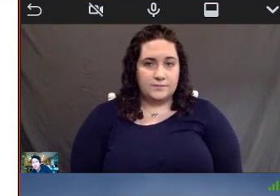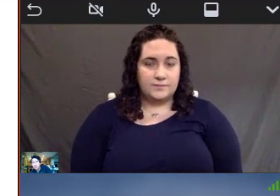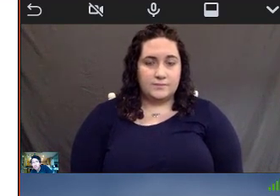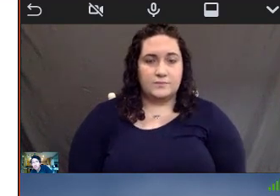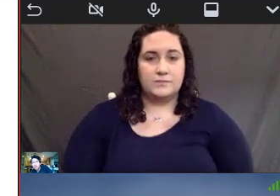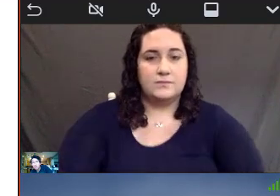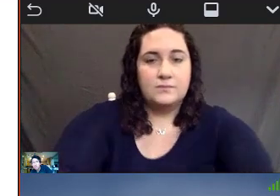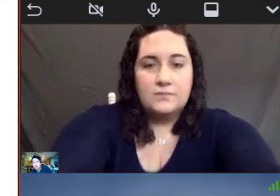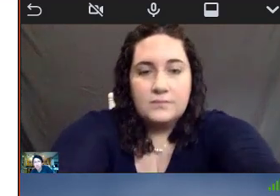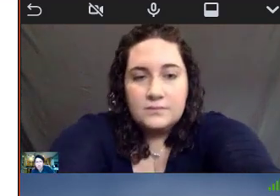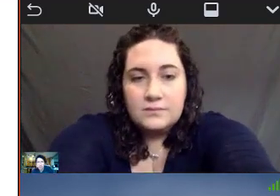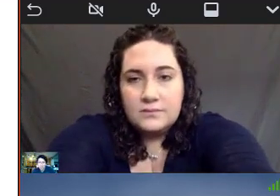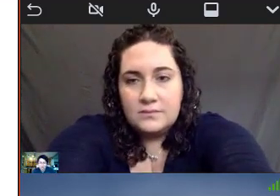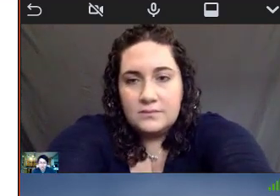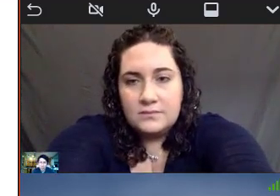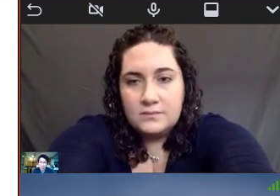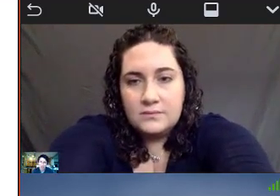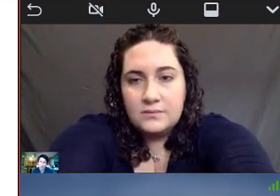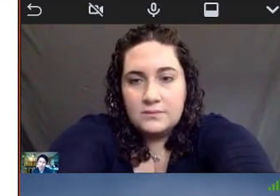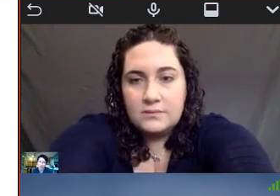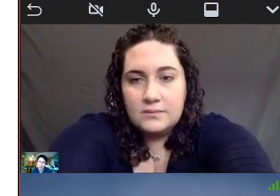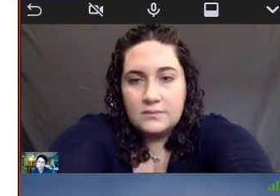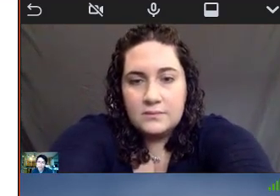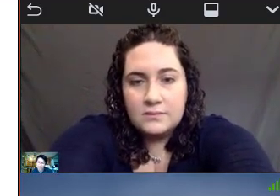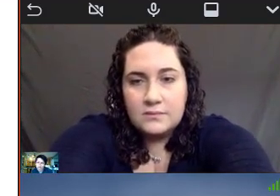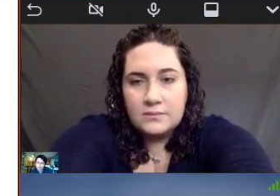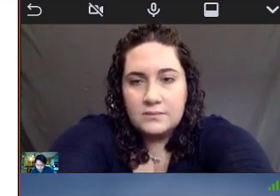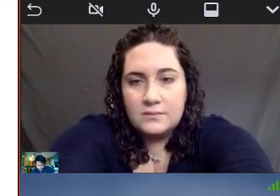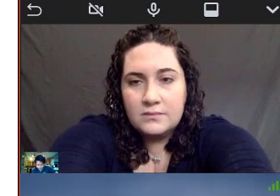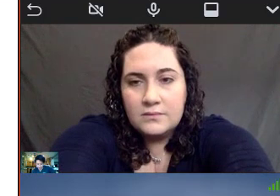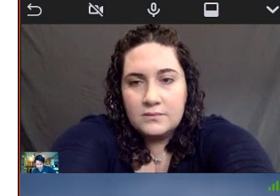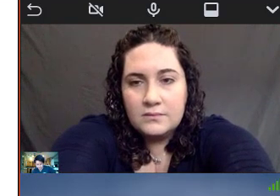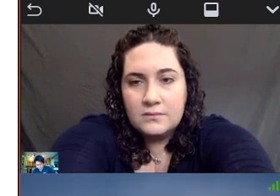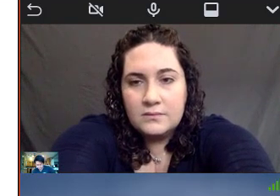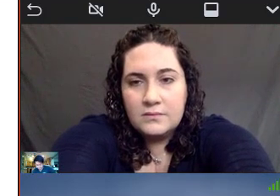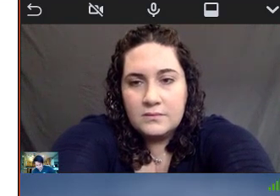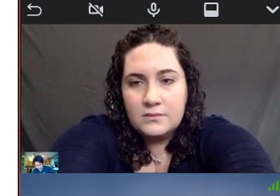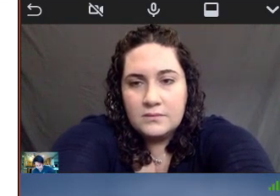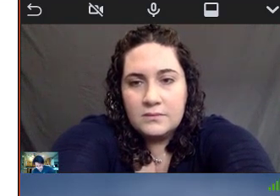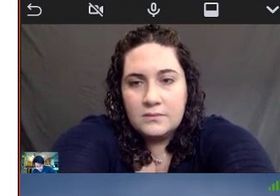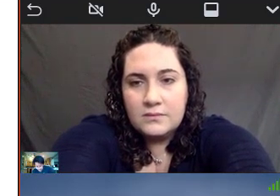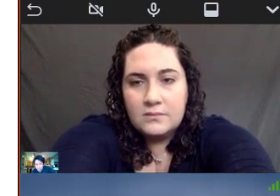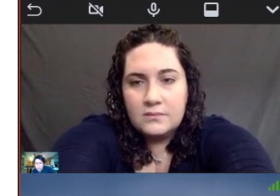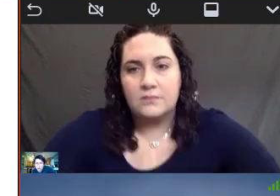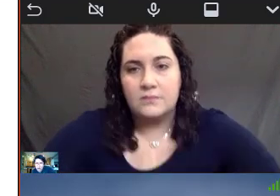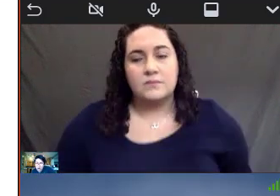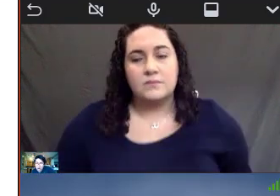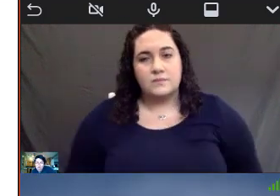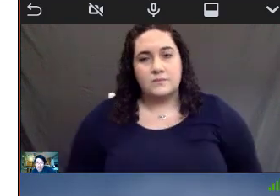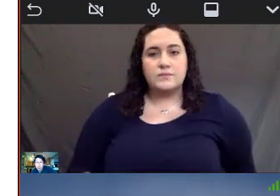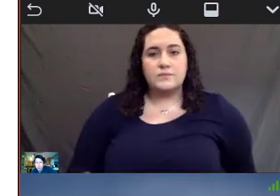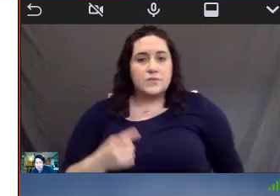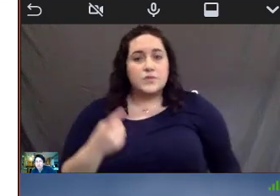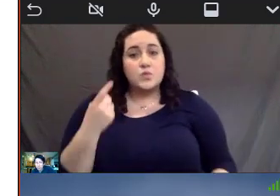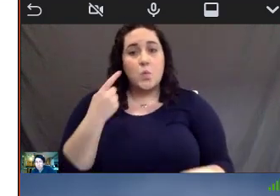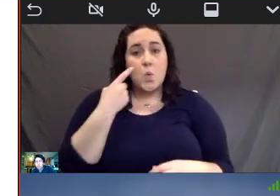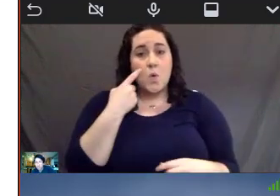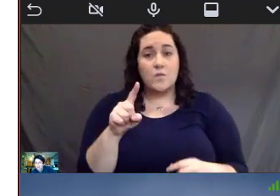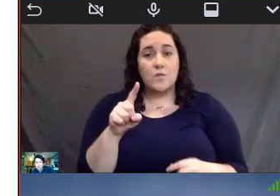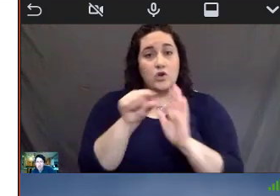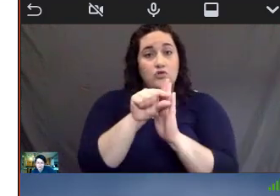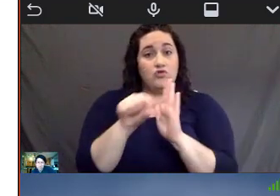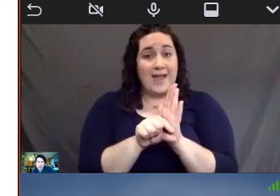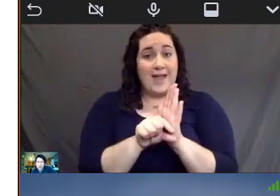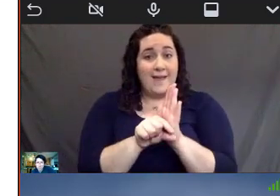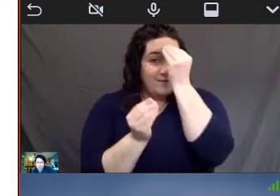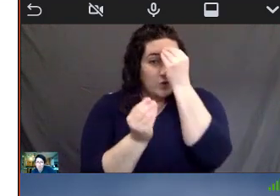So as I said, we've updated how your grade is being calculated in the class. So quizzes will